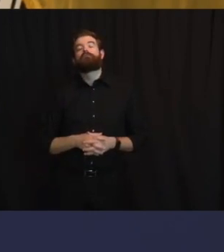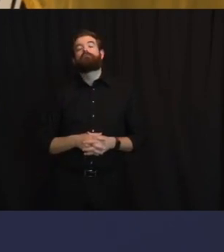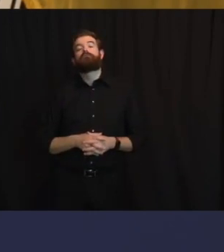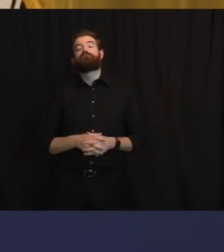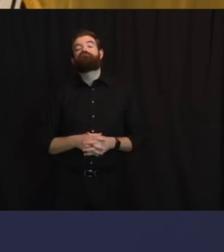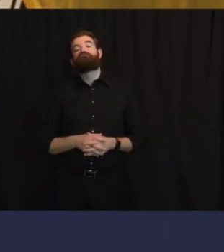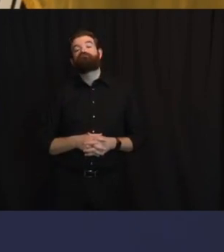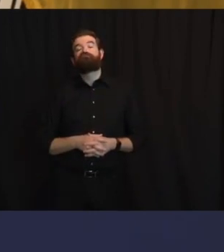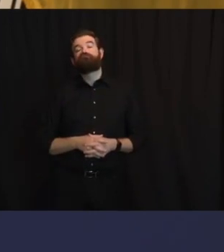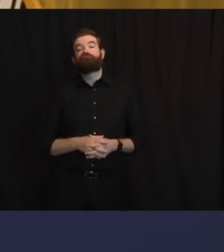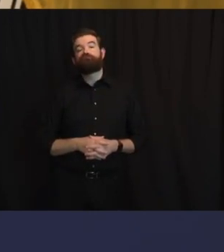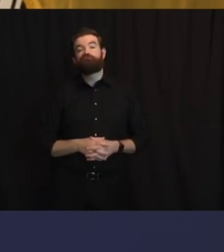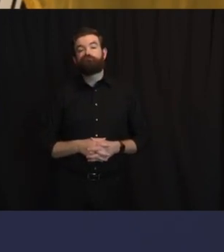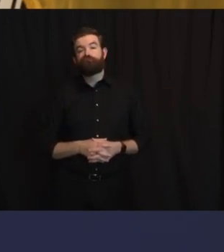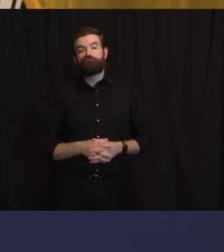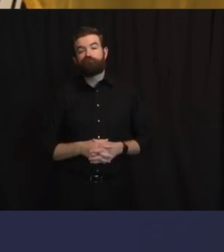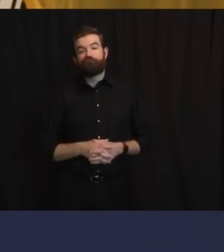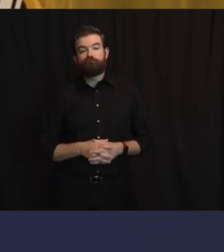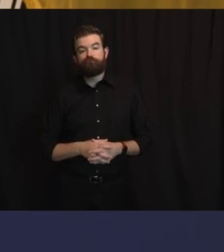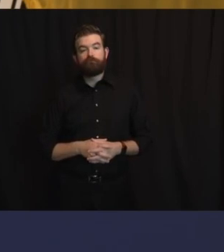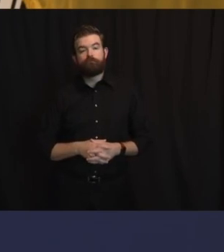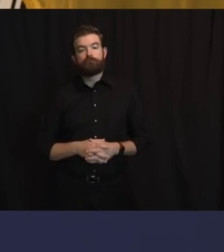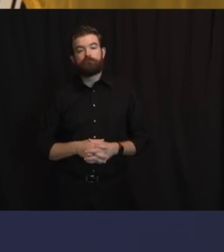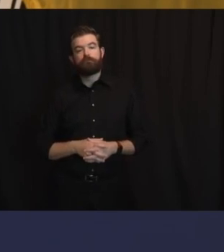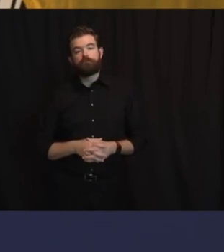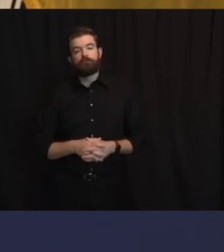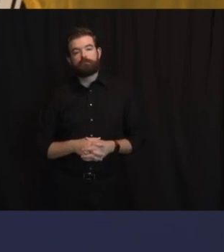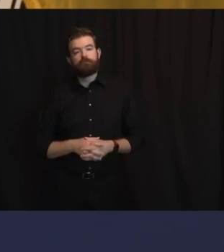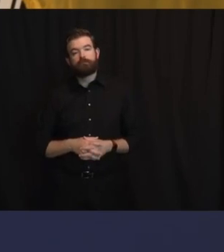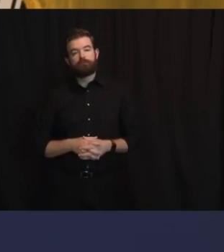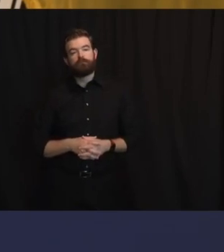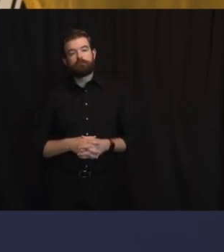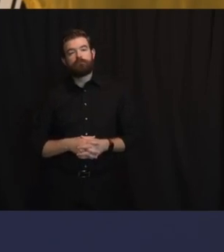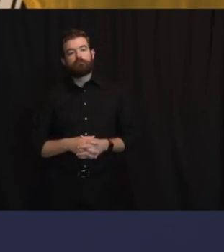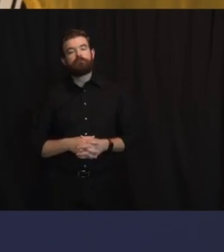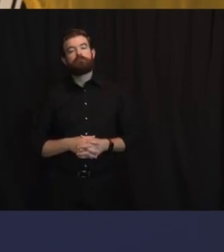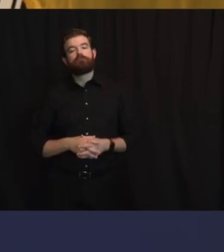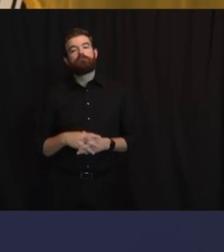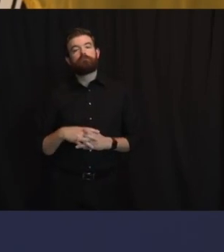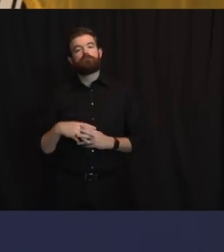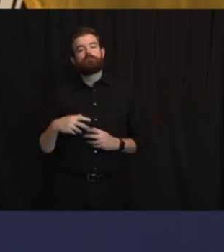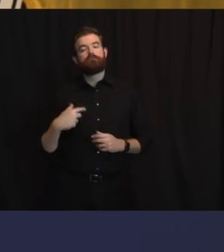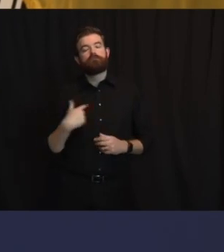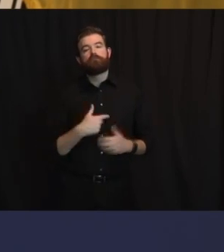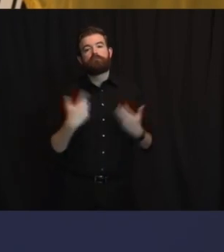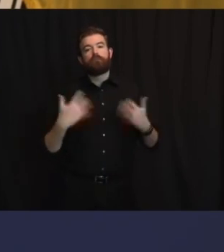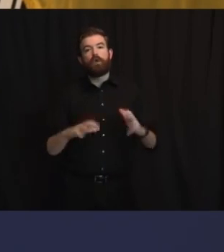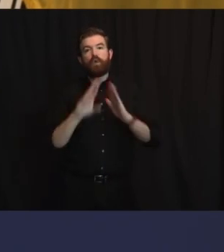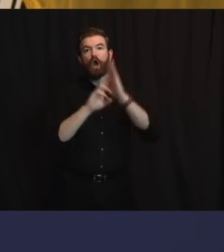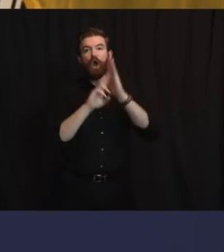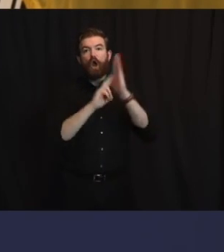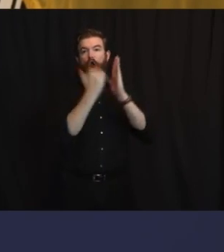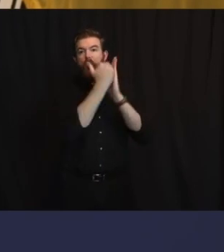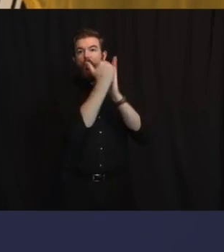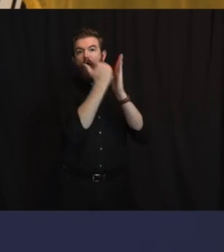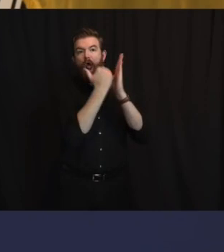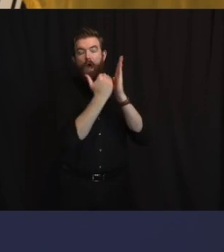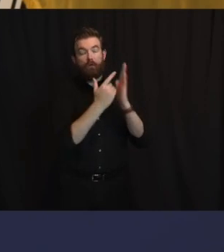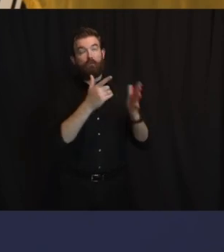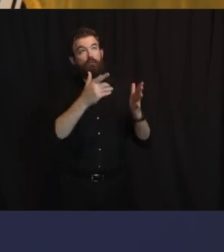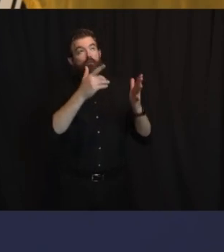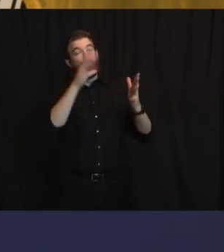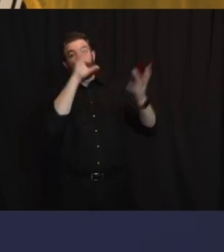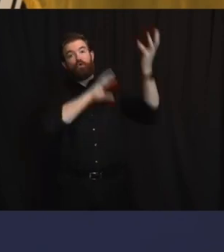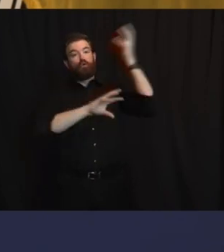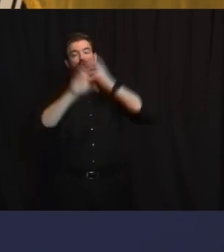know, the question is, so we want to keep this as simple as possible, and we're going to keep it unless something